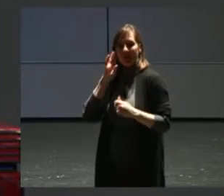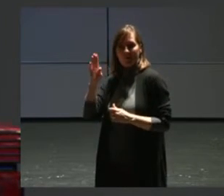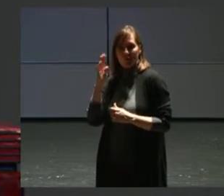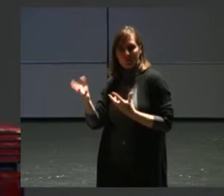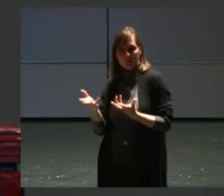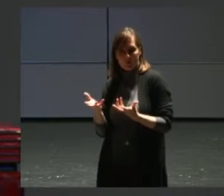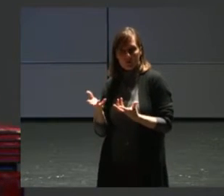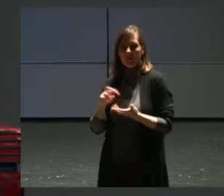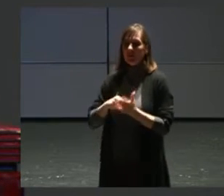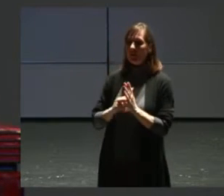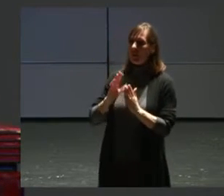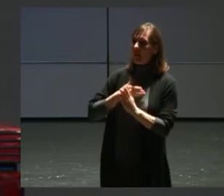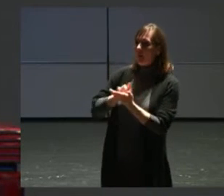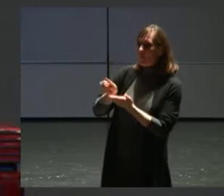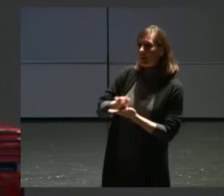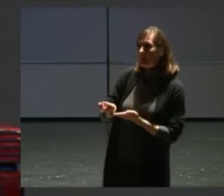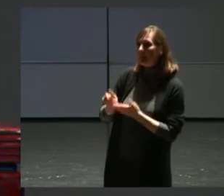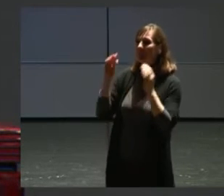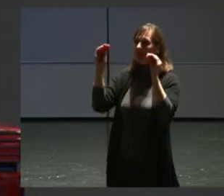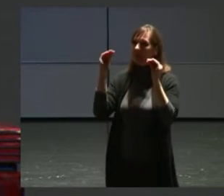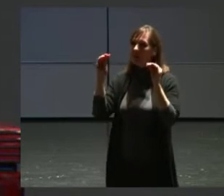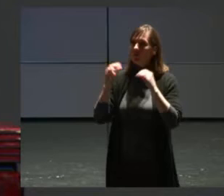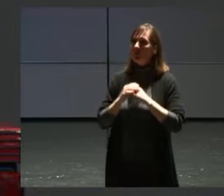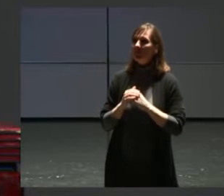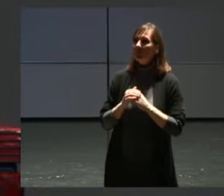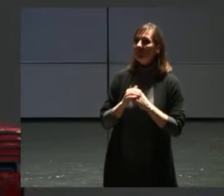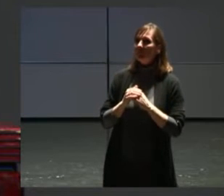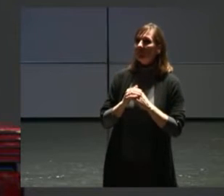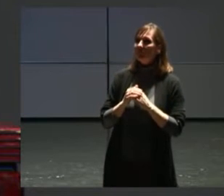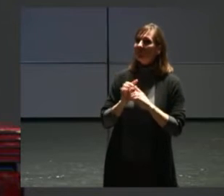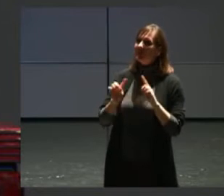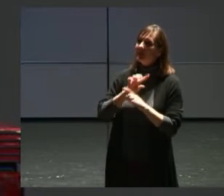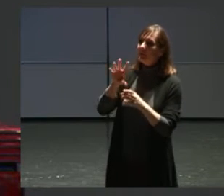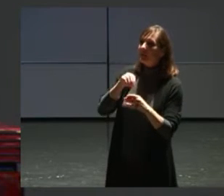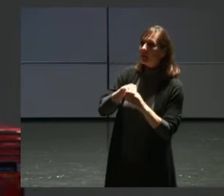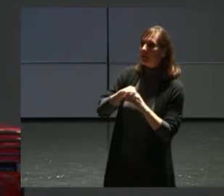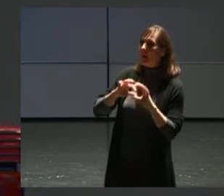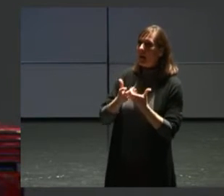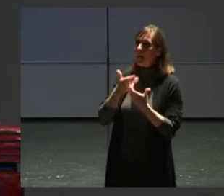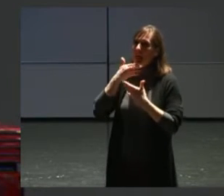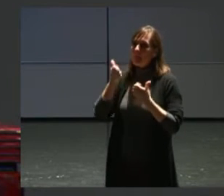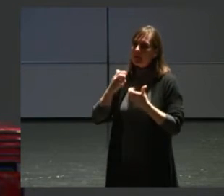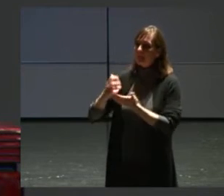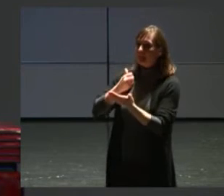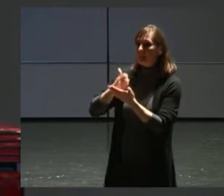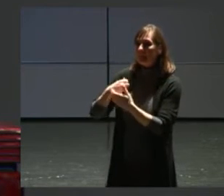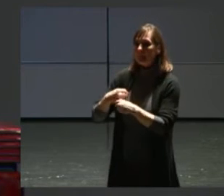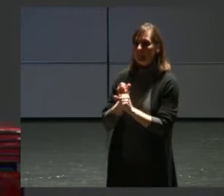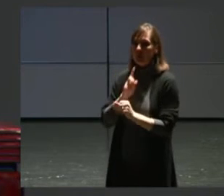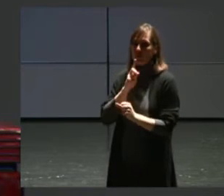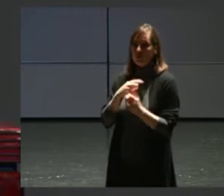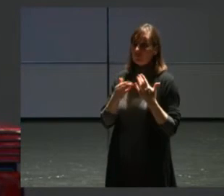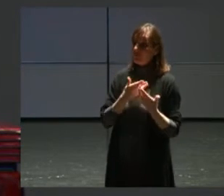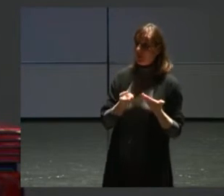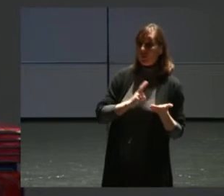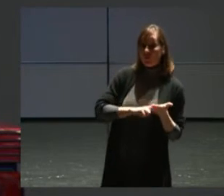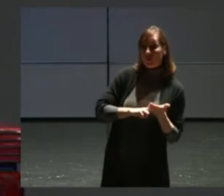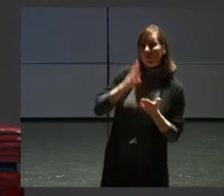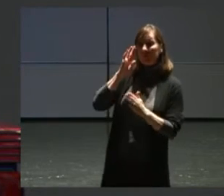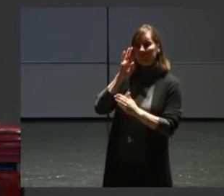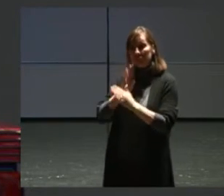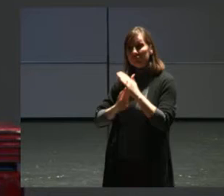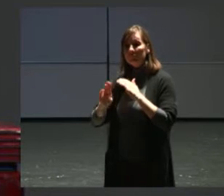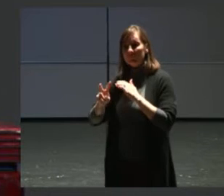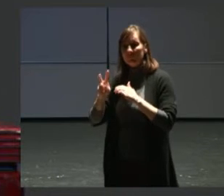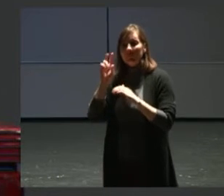our research, teaching, engagement activities to make sure that we're prosperous in the future? We